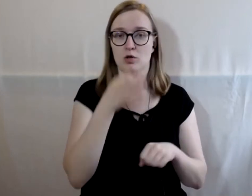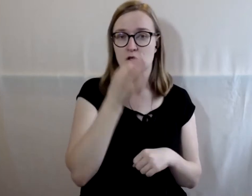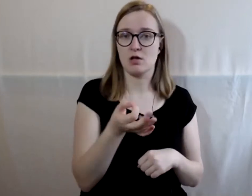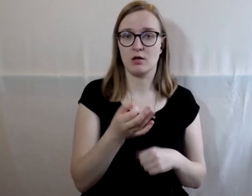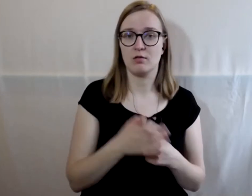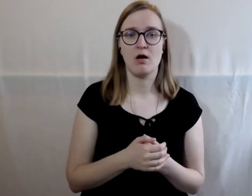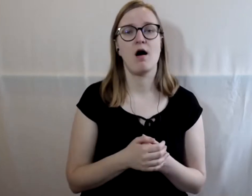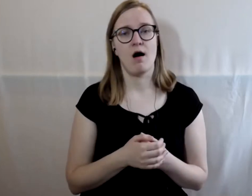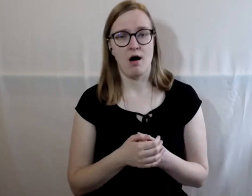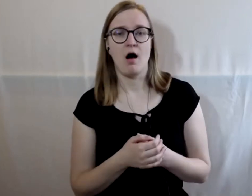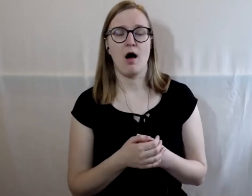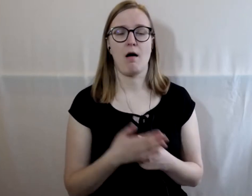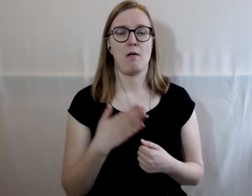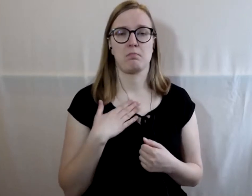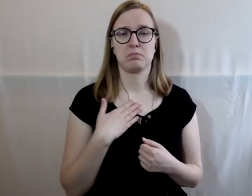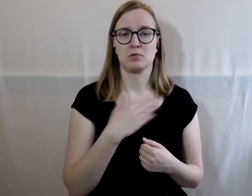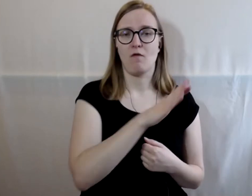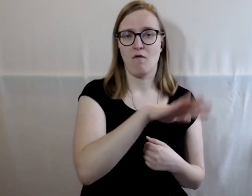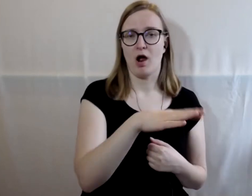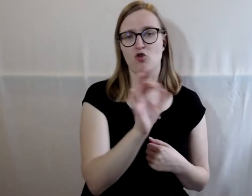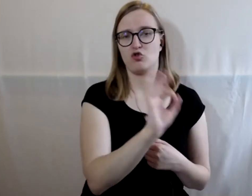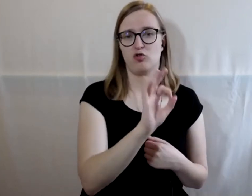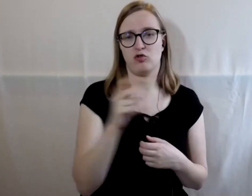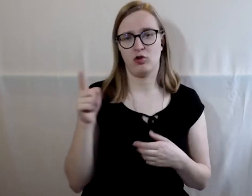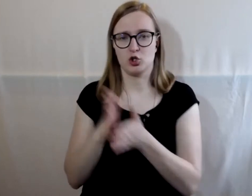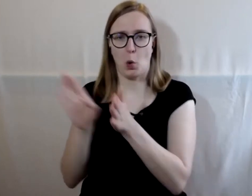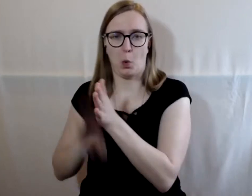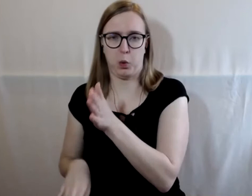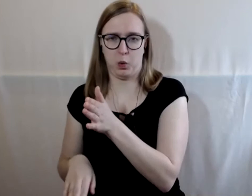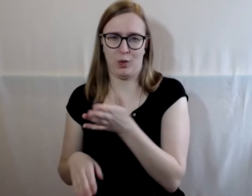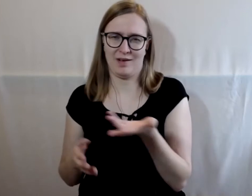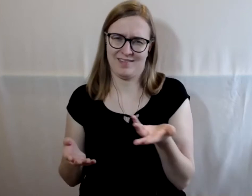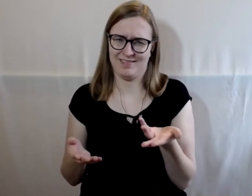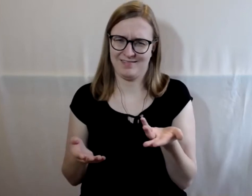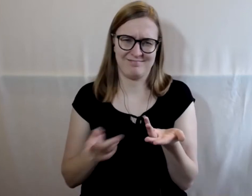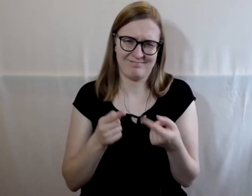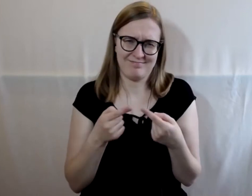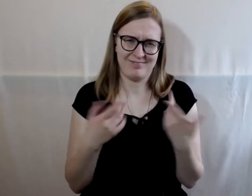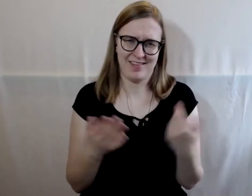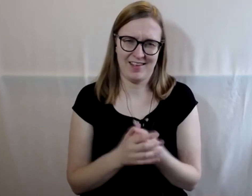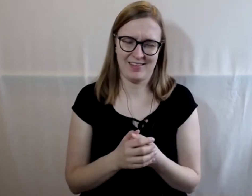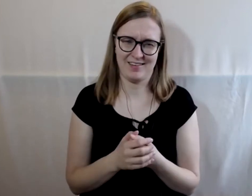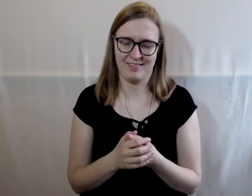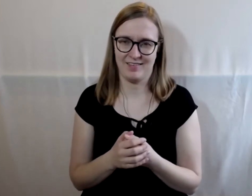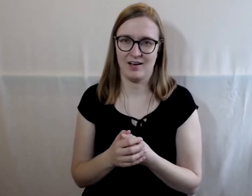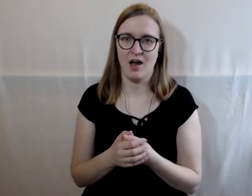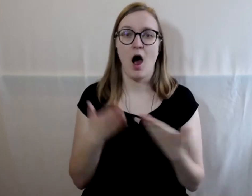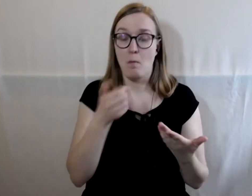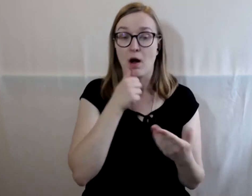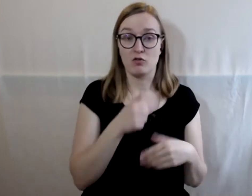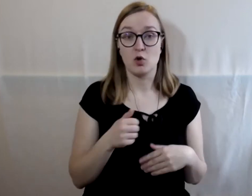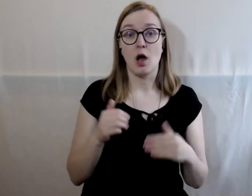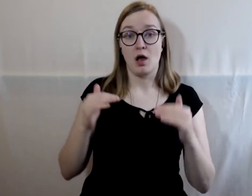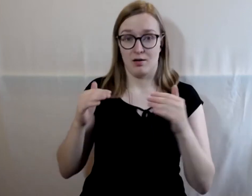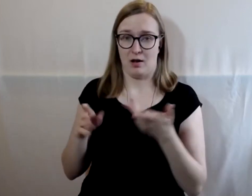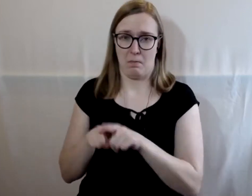poorly. We don't want them to actually we don't want our education to aspire to be the best